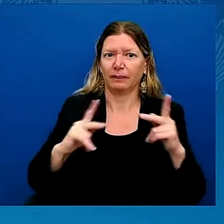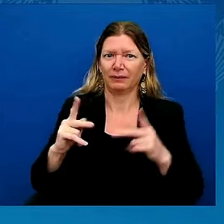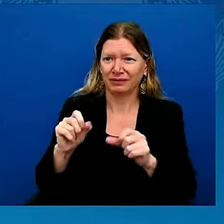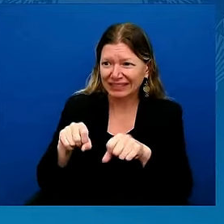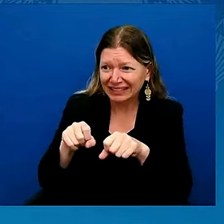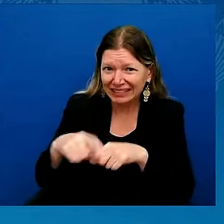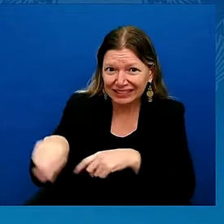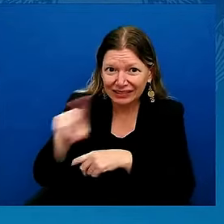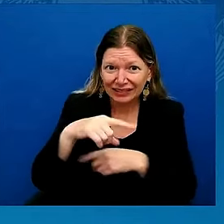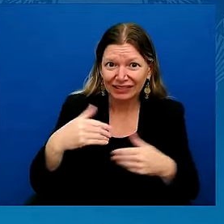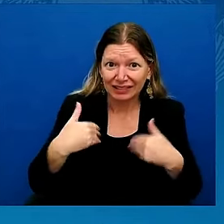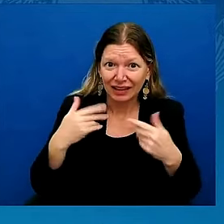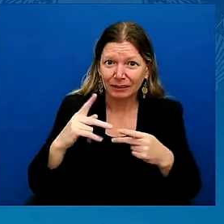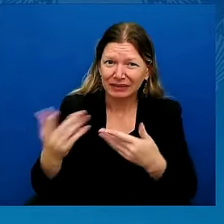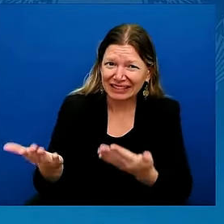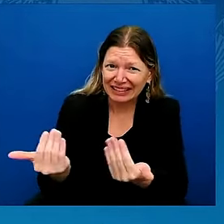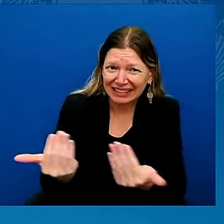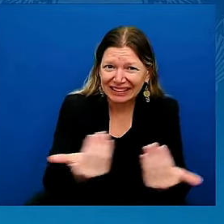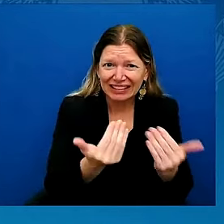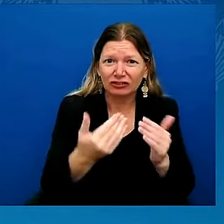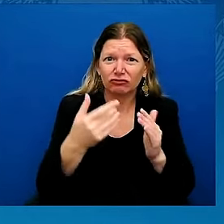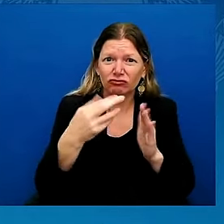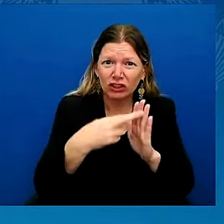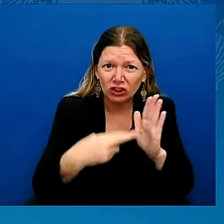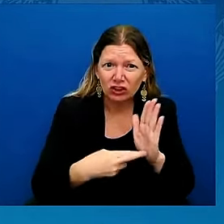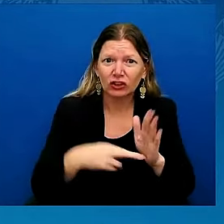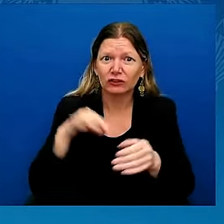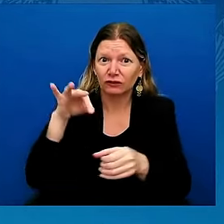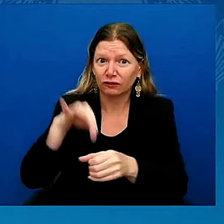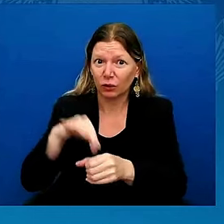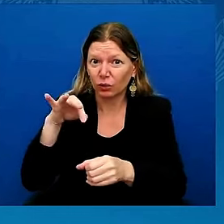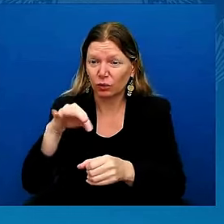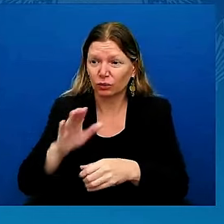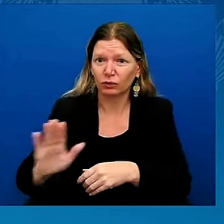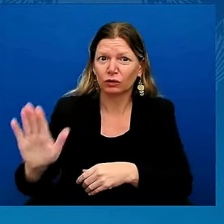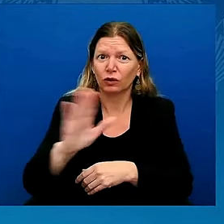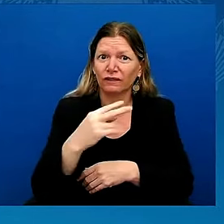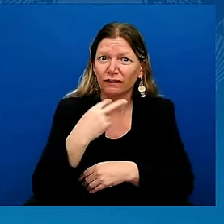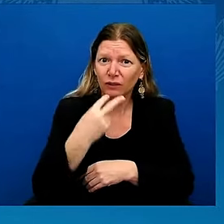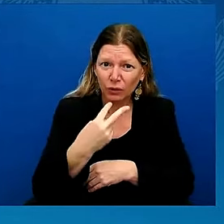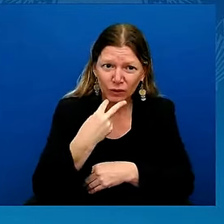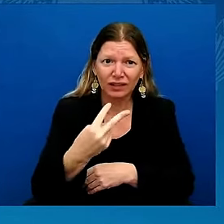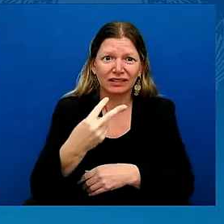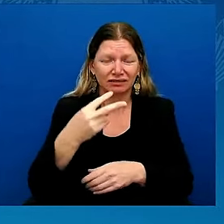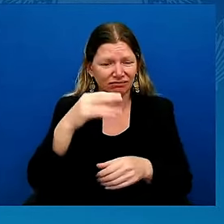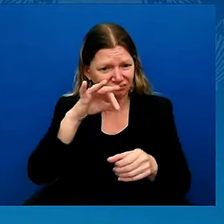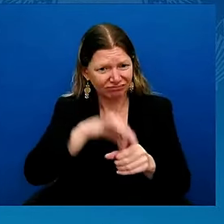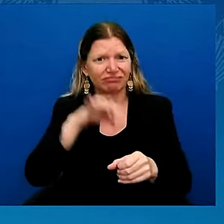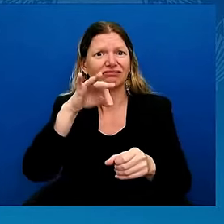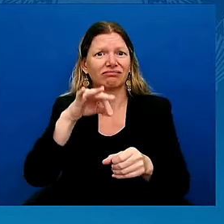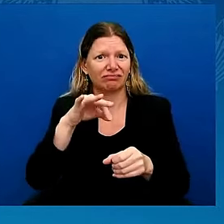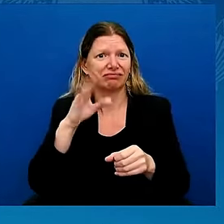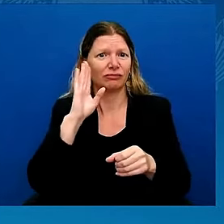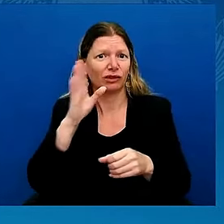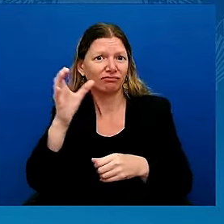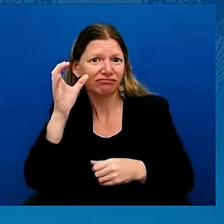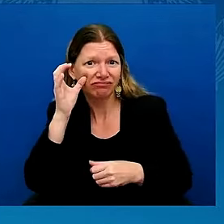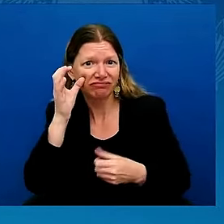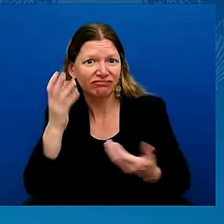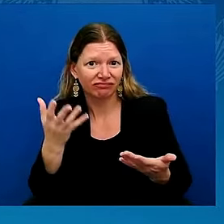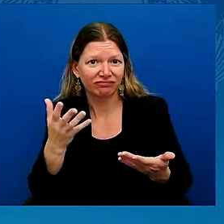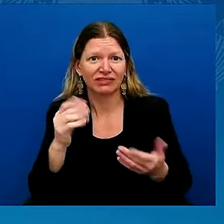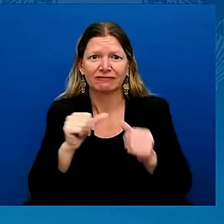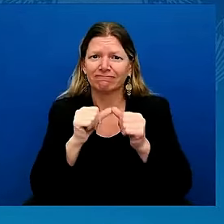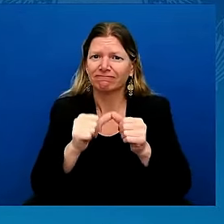the polls every time and continue to lead on the front lines. This is how we ensure that our seniors are